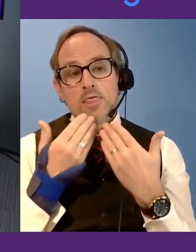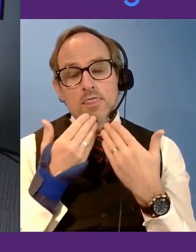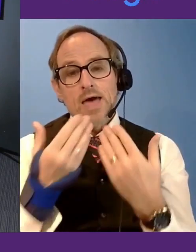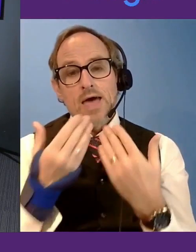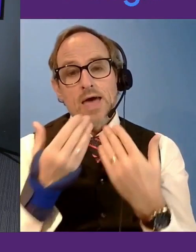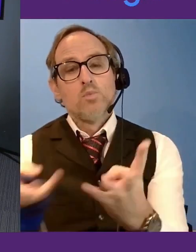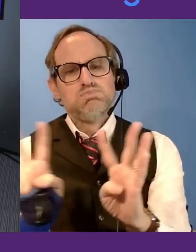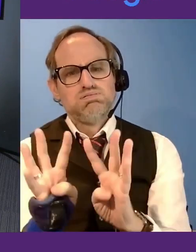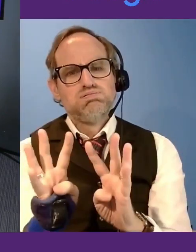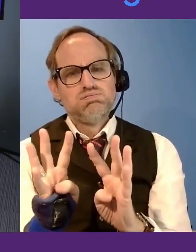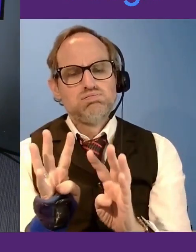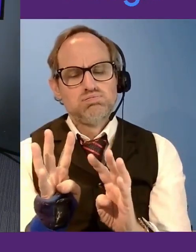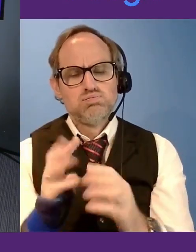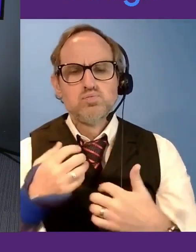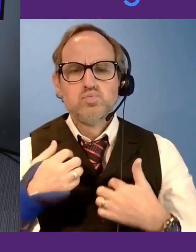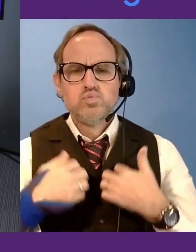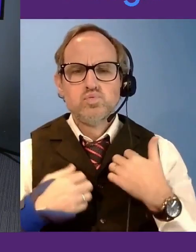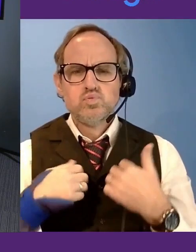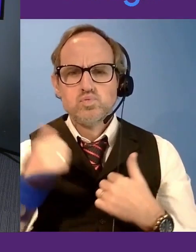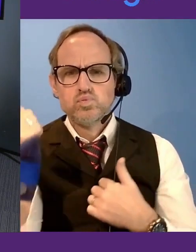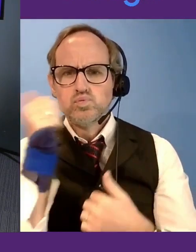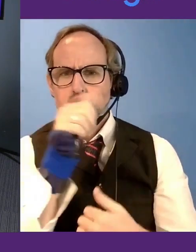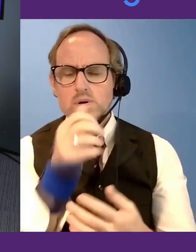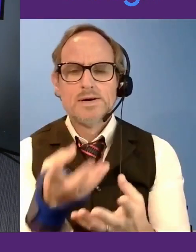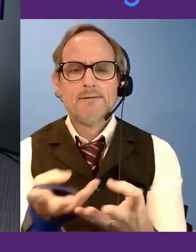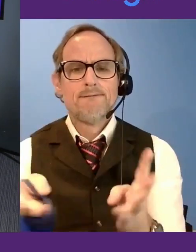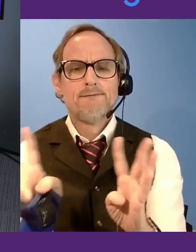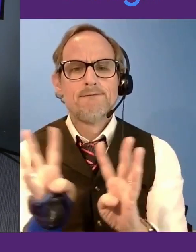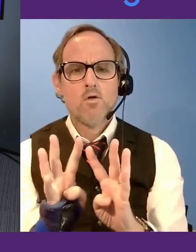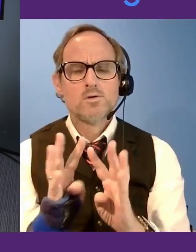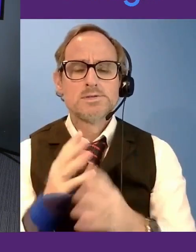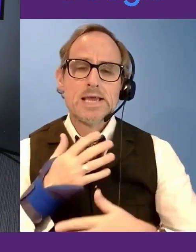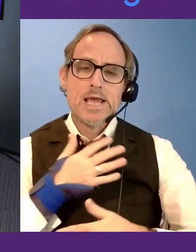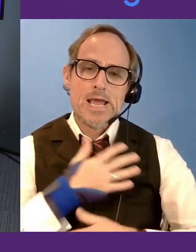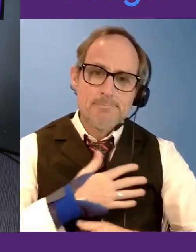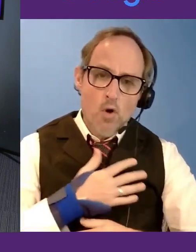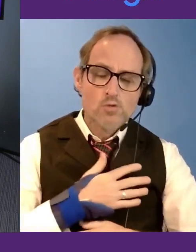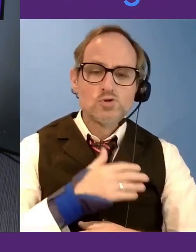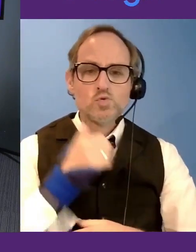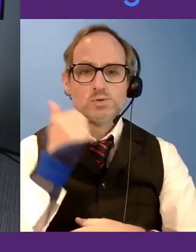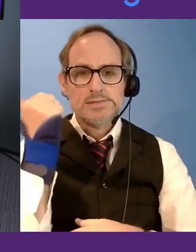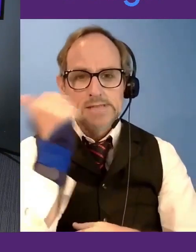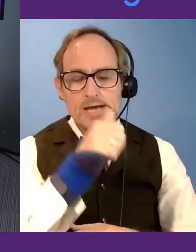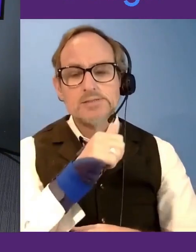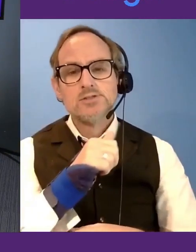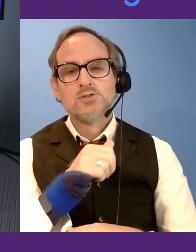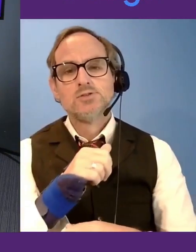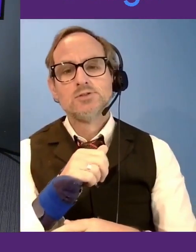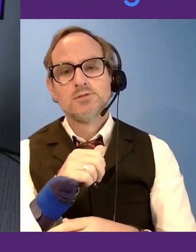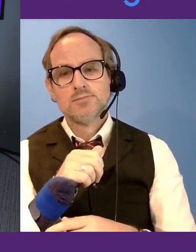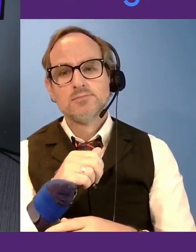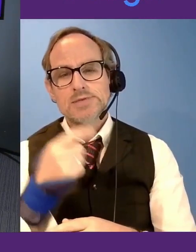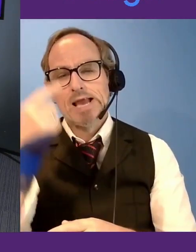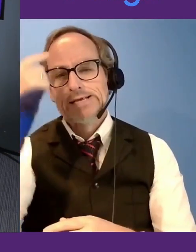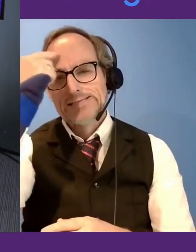intelligent and informed panel. Emotionally intelligent, intellectually intelligent, and I think accessibly